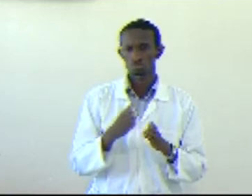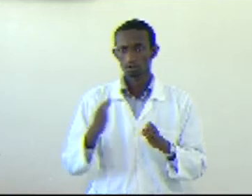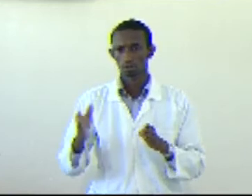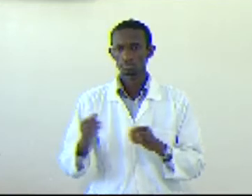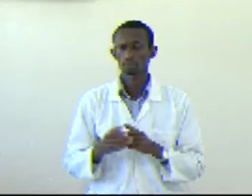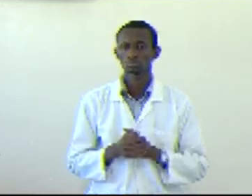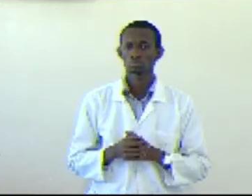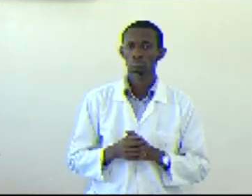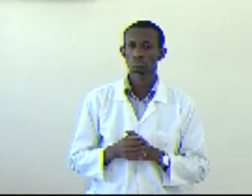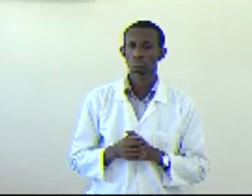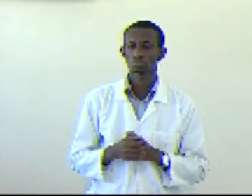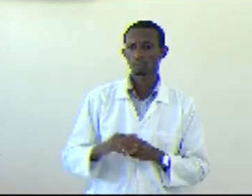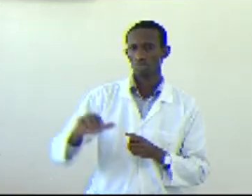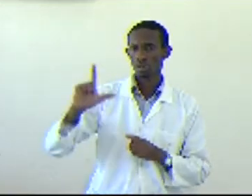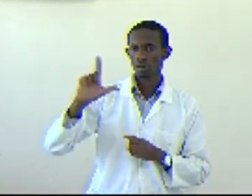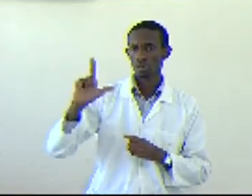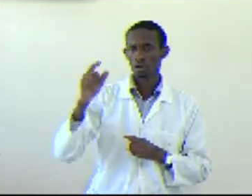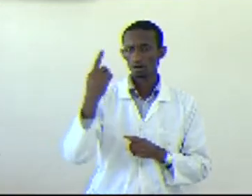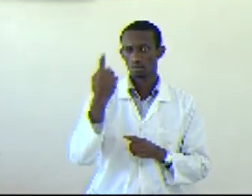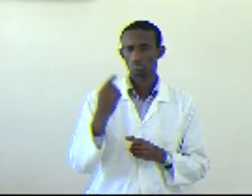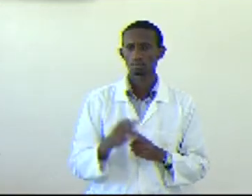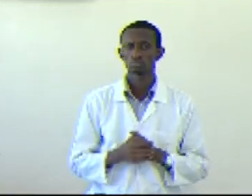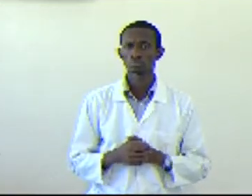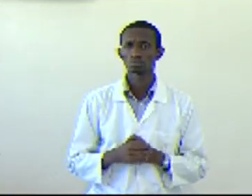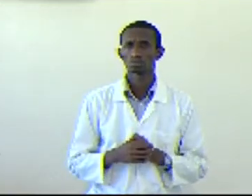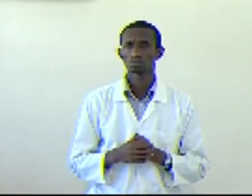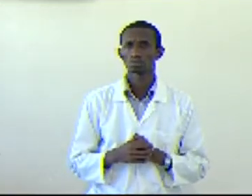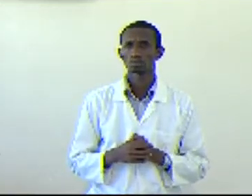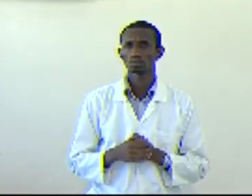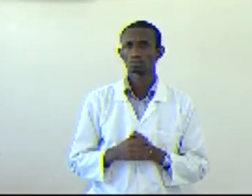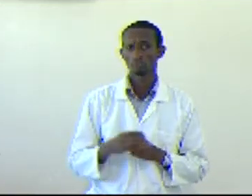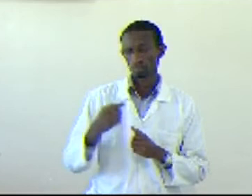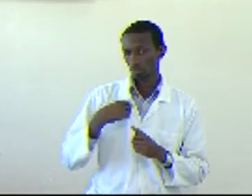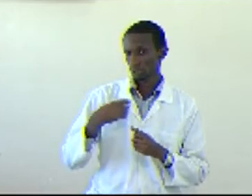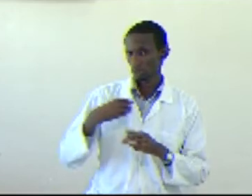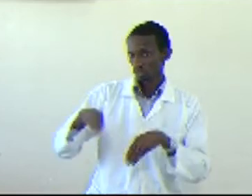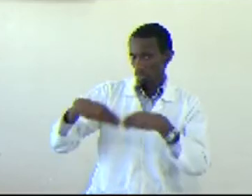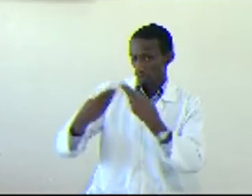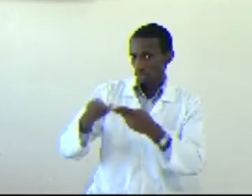what? L1. So this is, for us, we are calling it